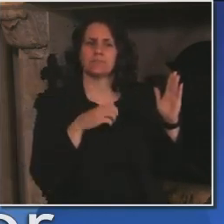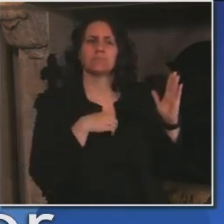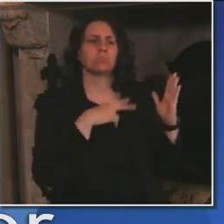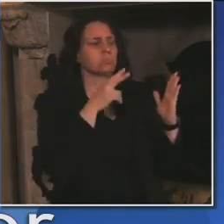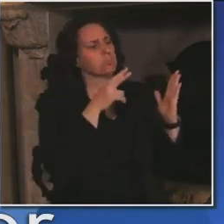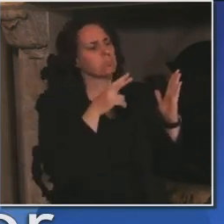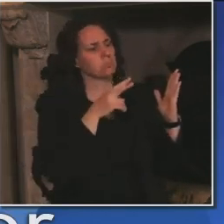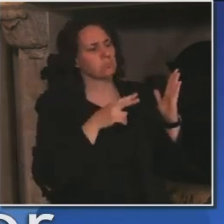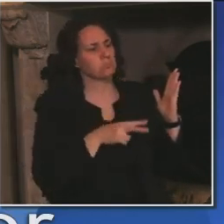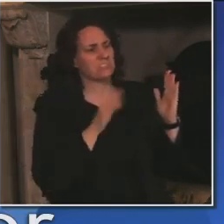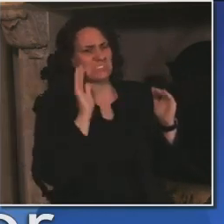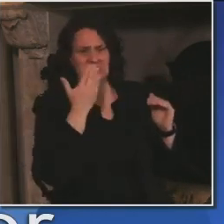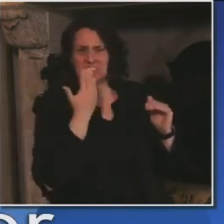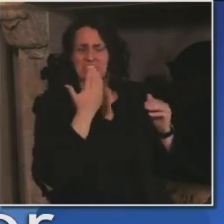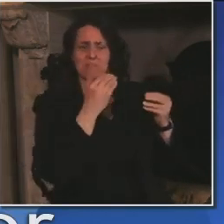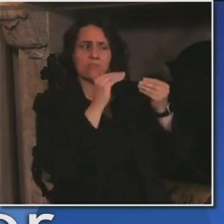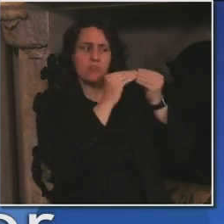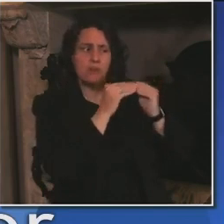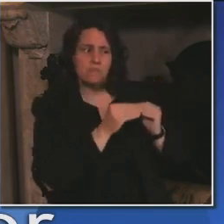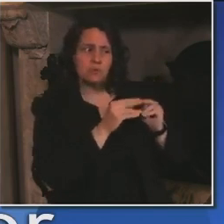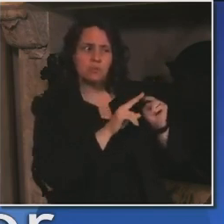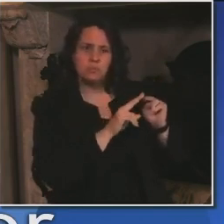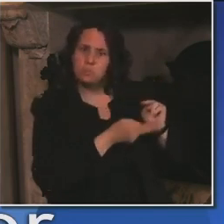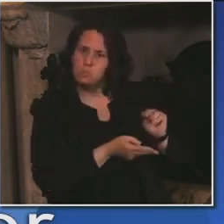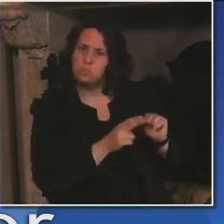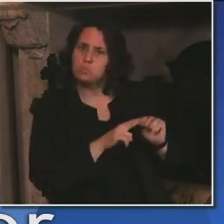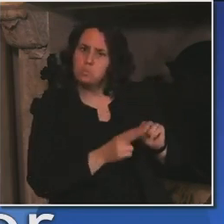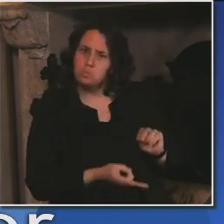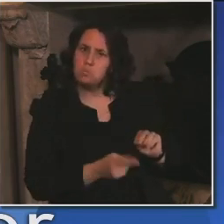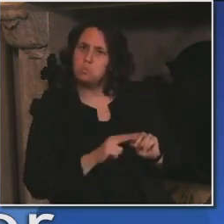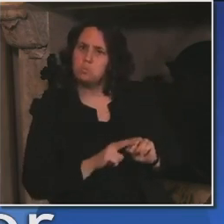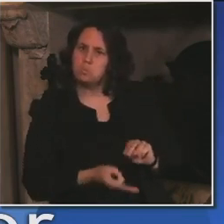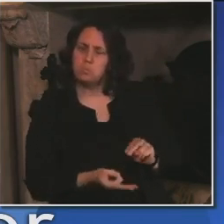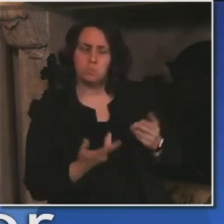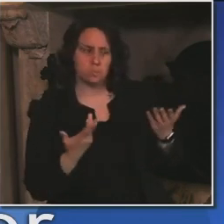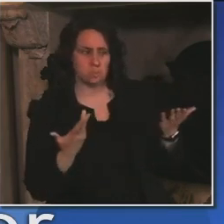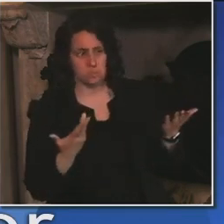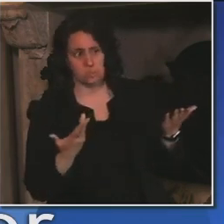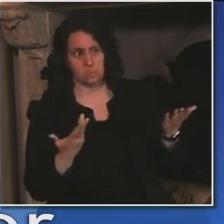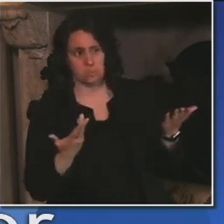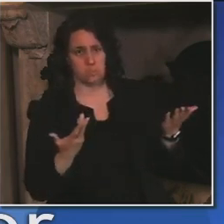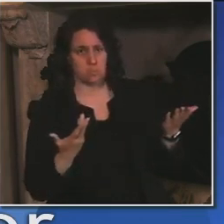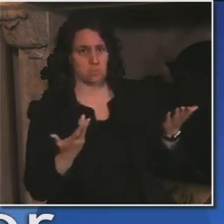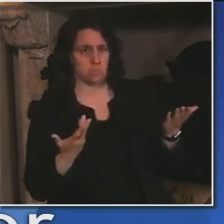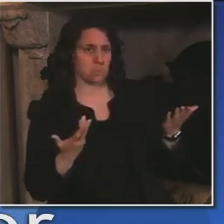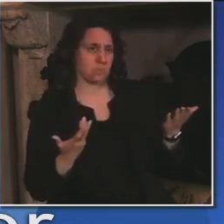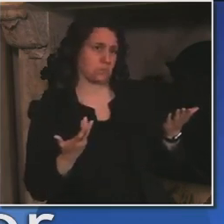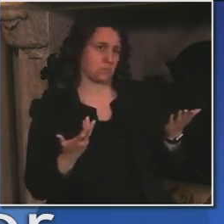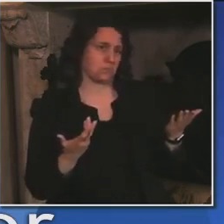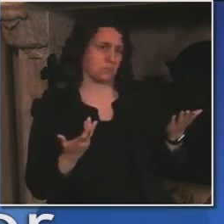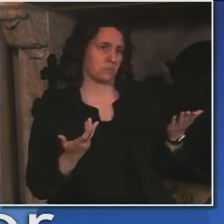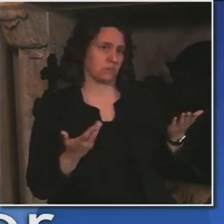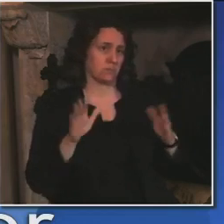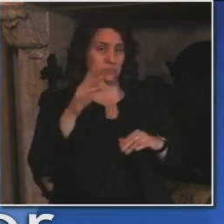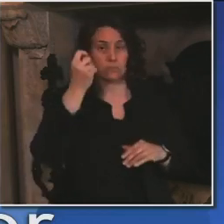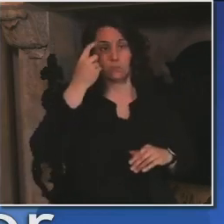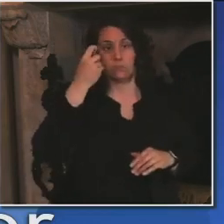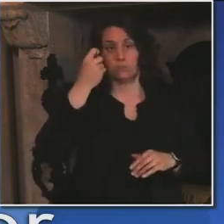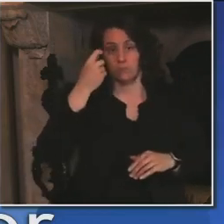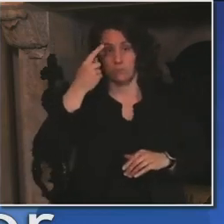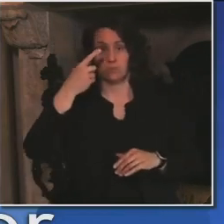last several weeks, and that is data related to location tracking, so the mobility